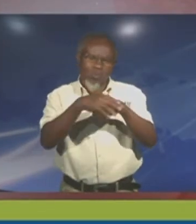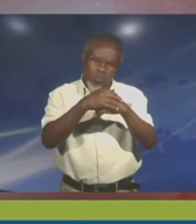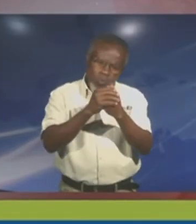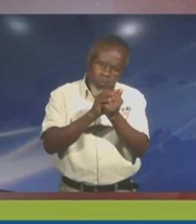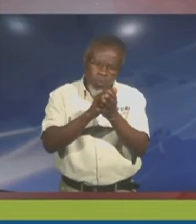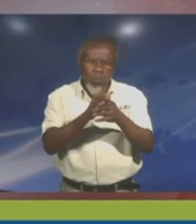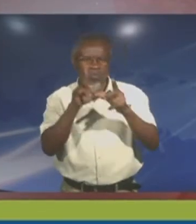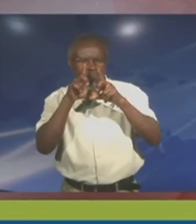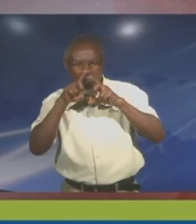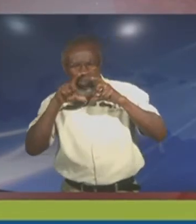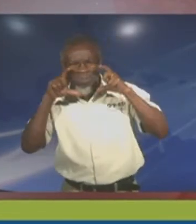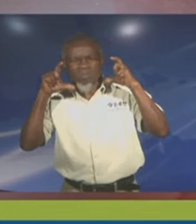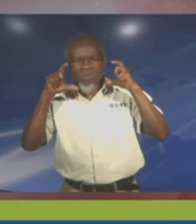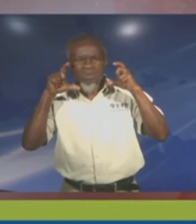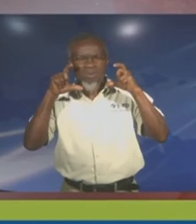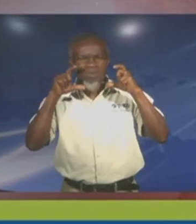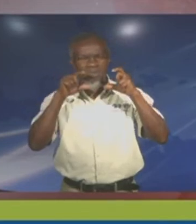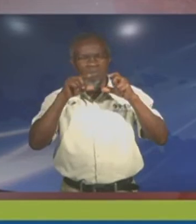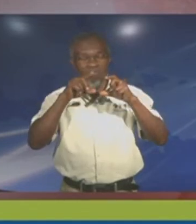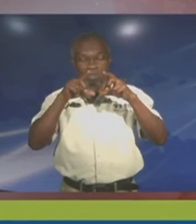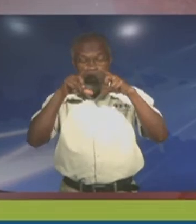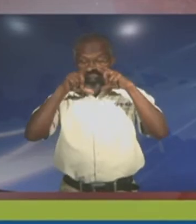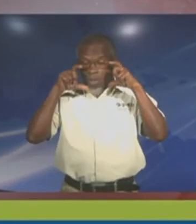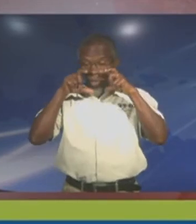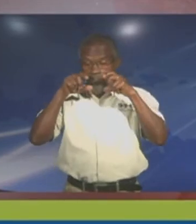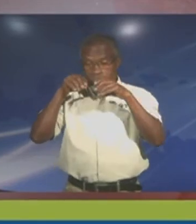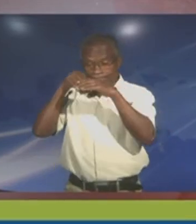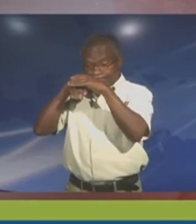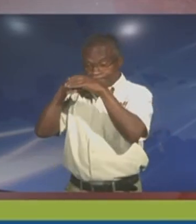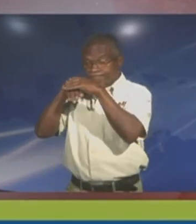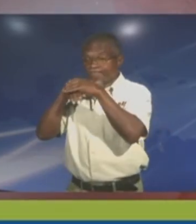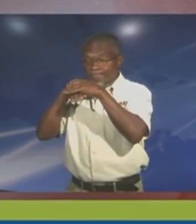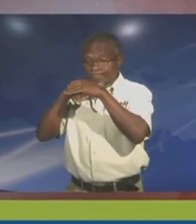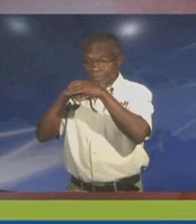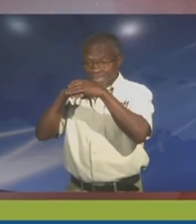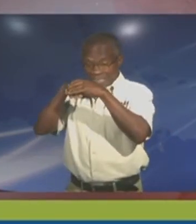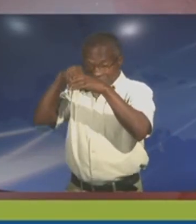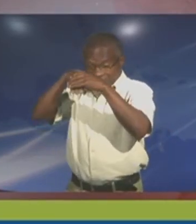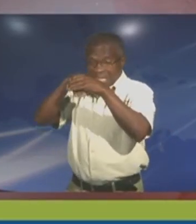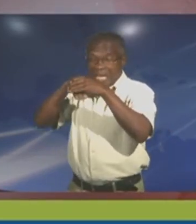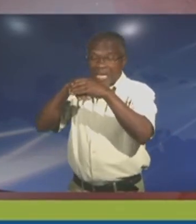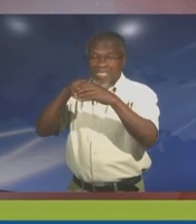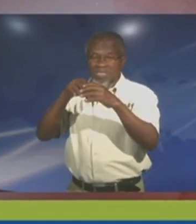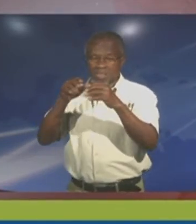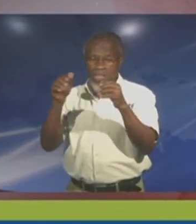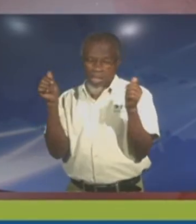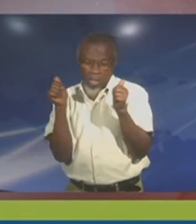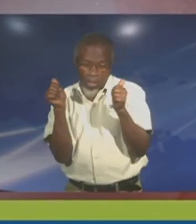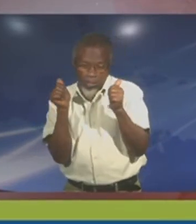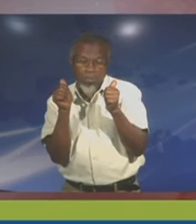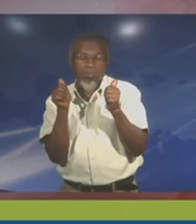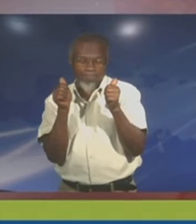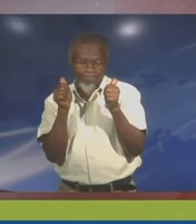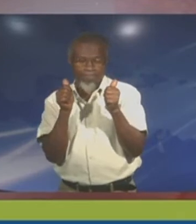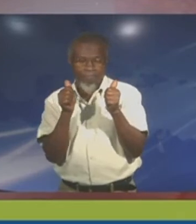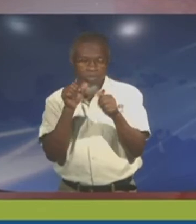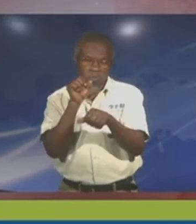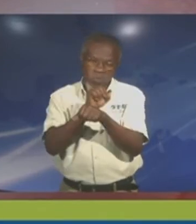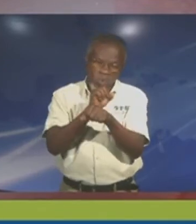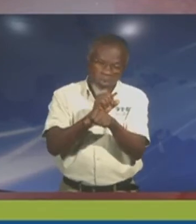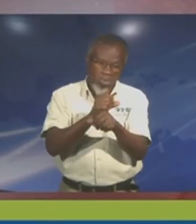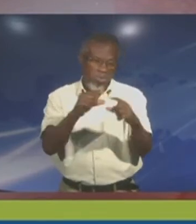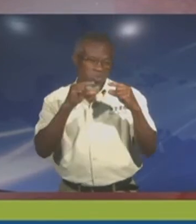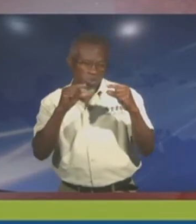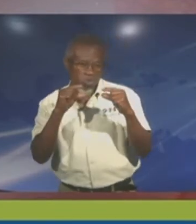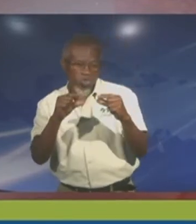mask wearing within enclosed areas, especially enclosed air-conditioned areas, whether it's in your workplace, in the grocery, in